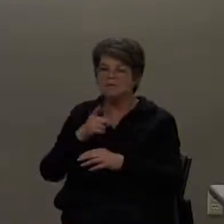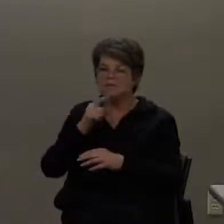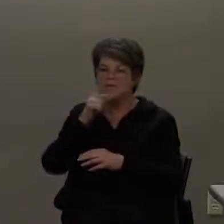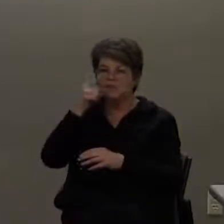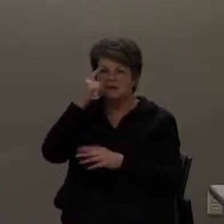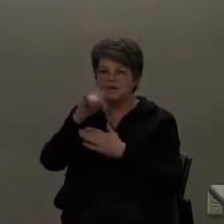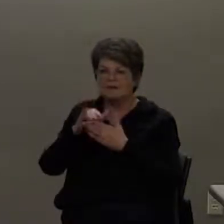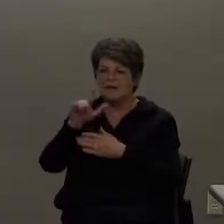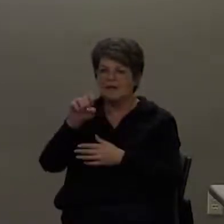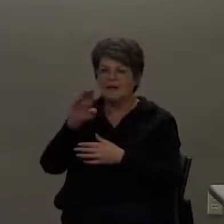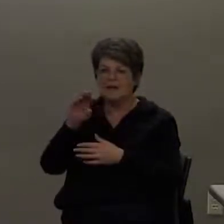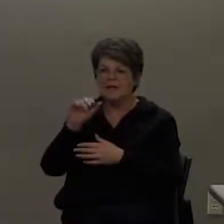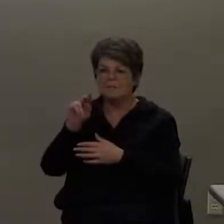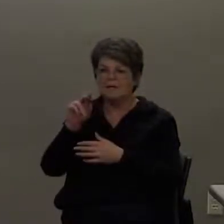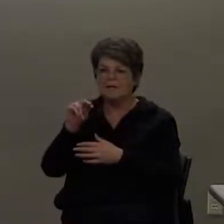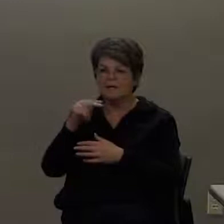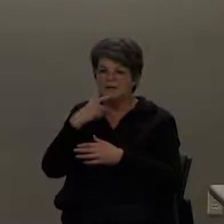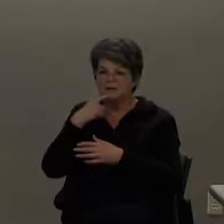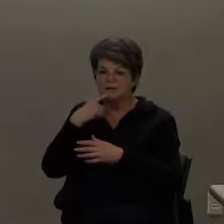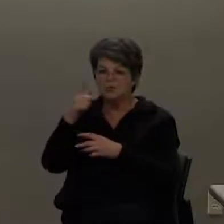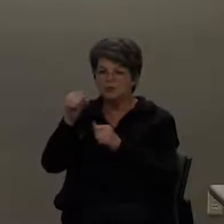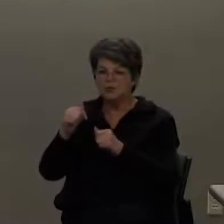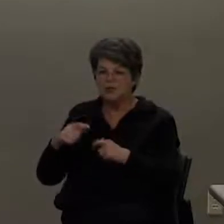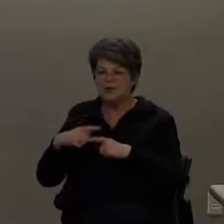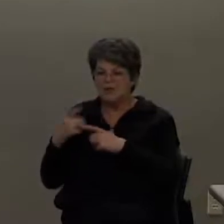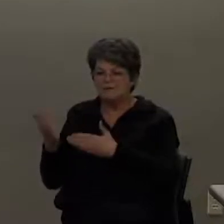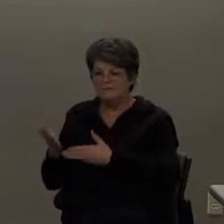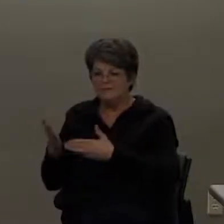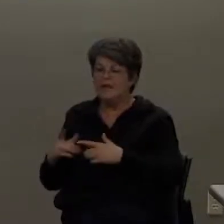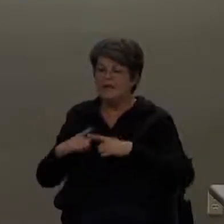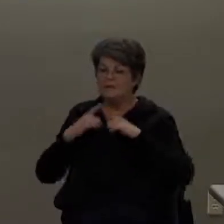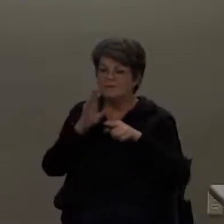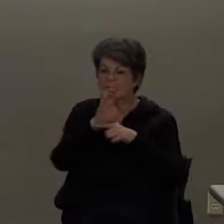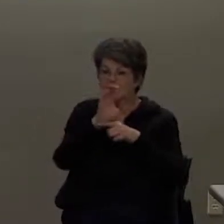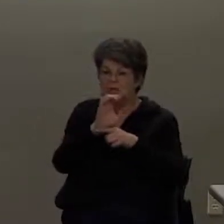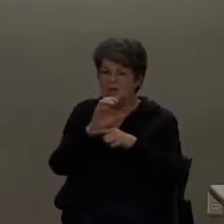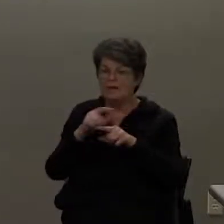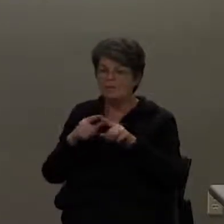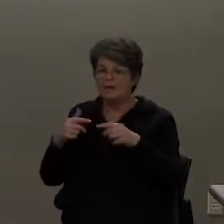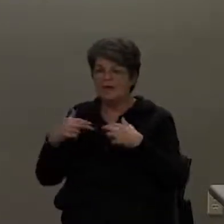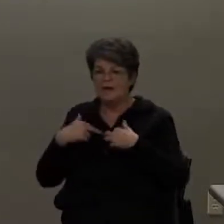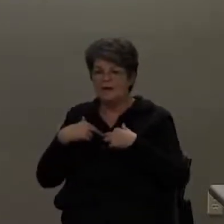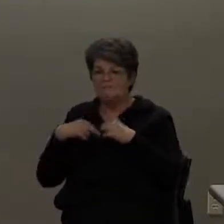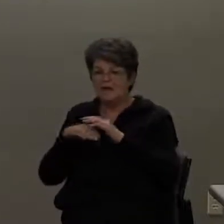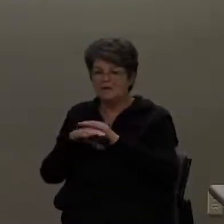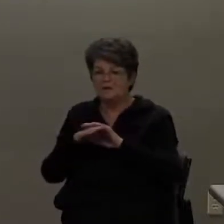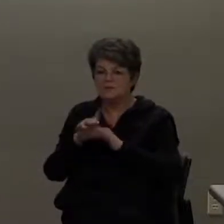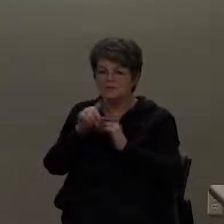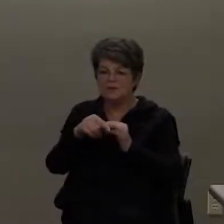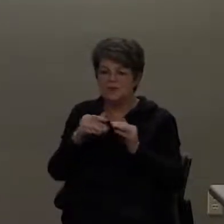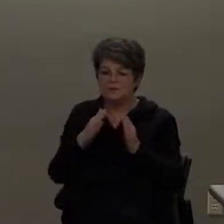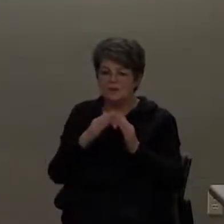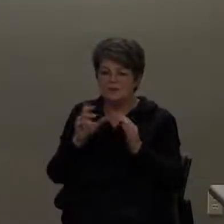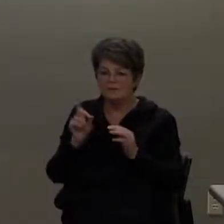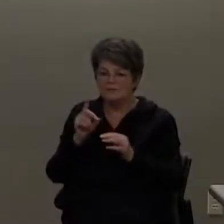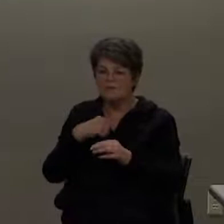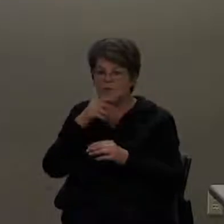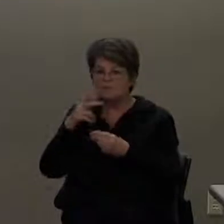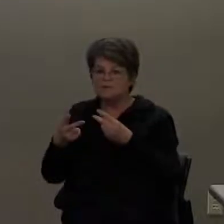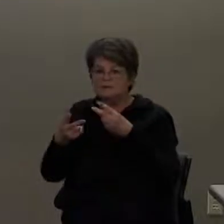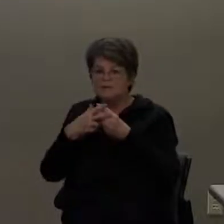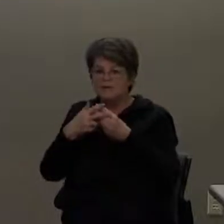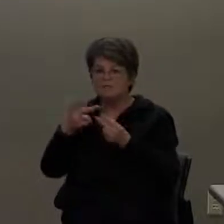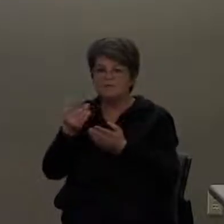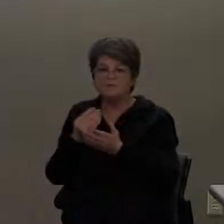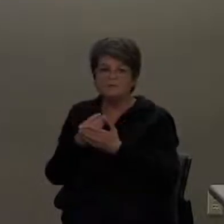that Lebanon is saying, you can be here in Lebanon, you can go live in Boyle County and have access to downtown Danville, and we'll save you tons of money. And